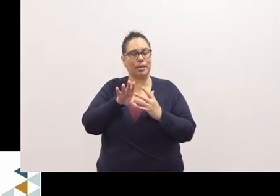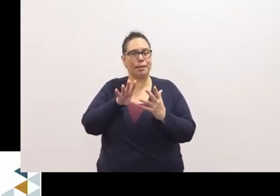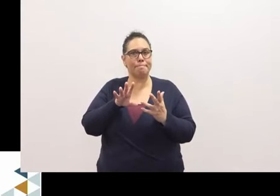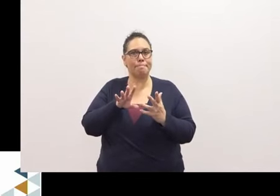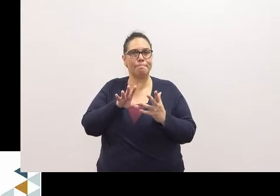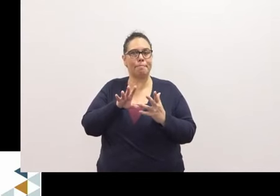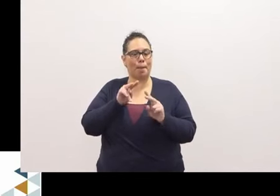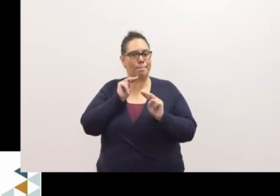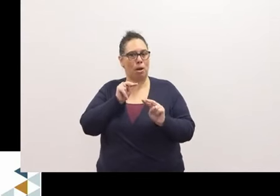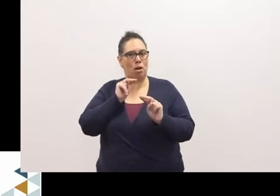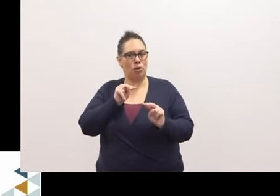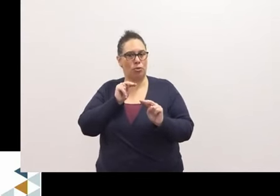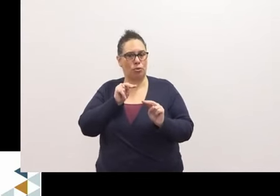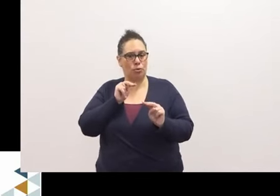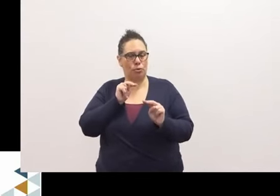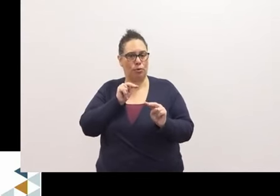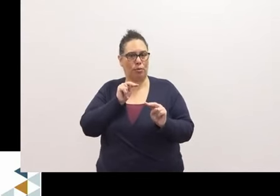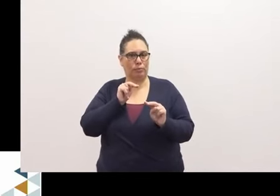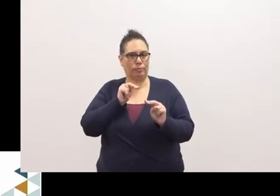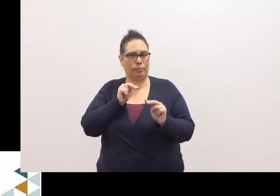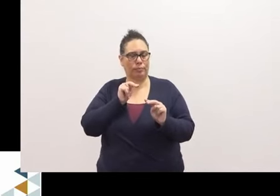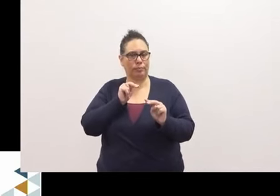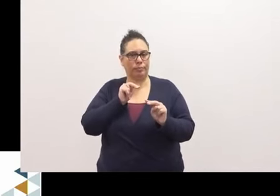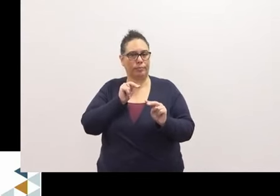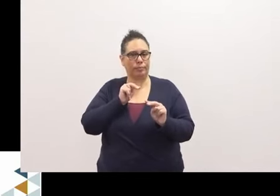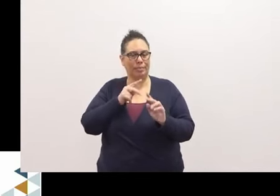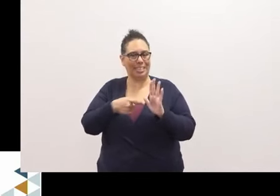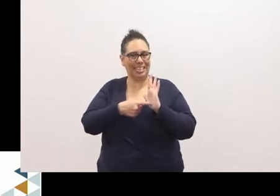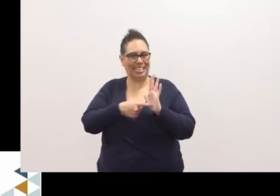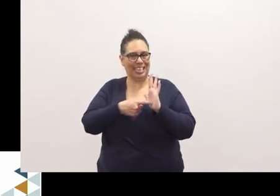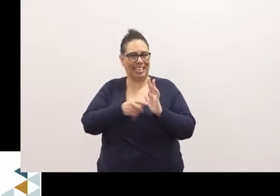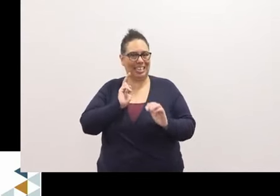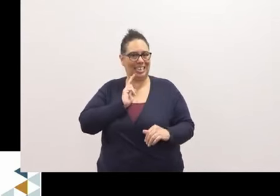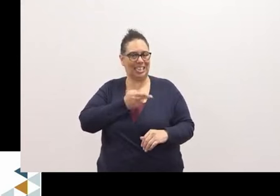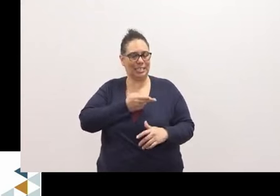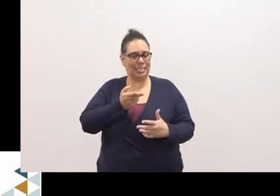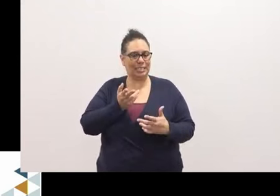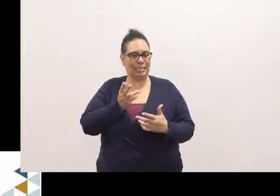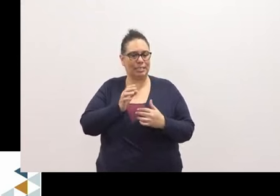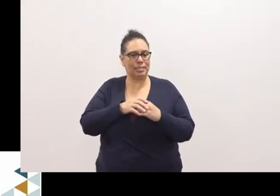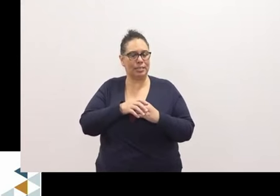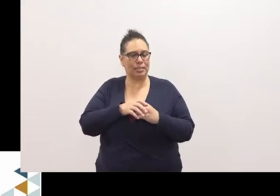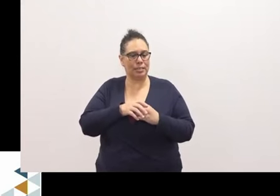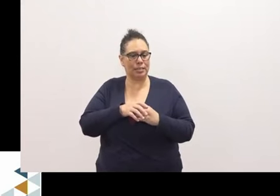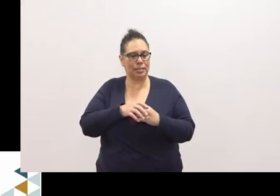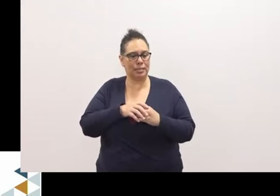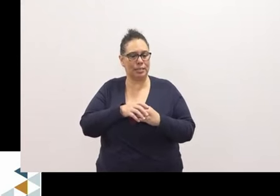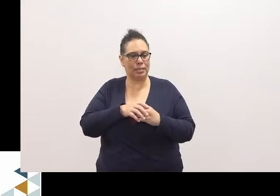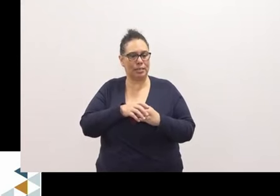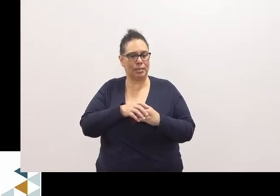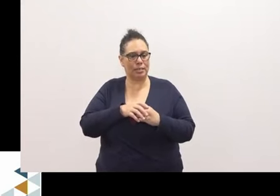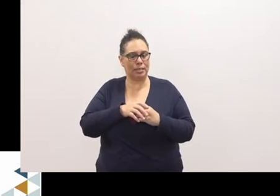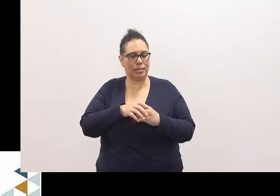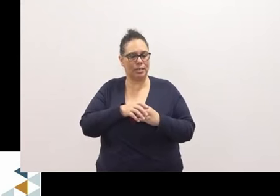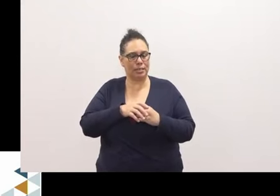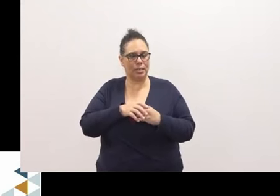to monitor because it really is indicating to us that they're at a 3, you can equate